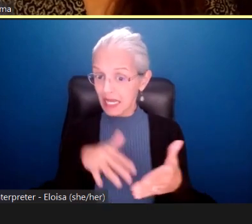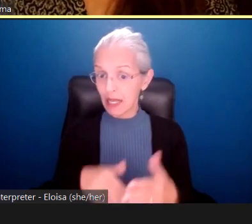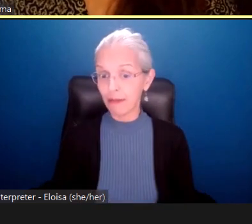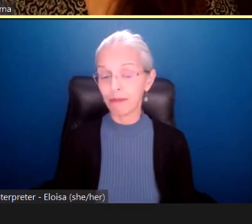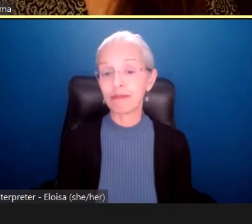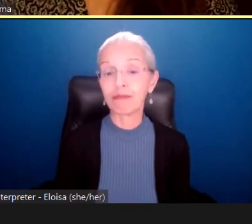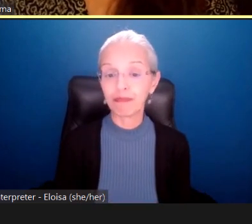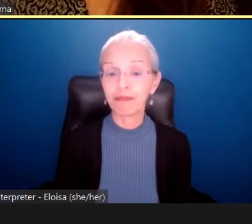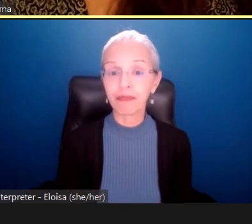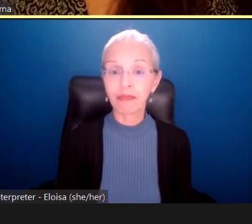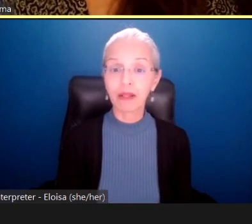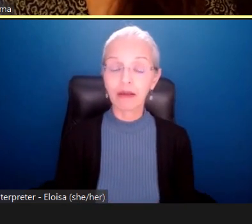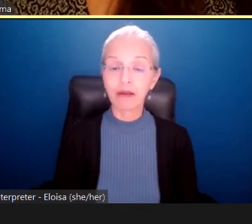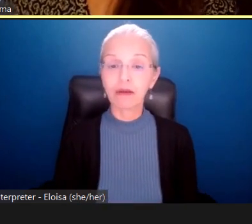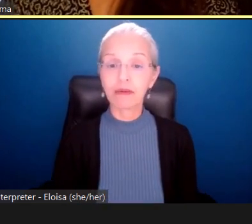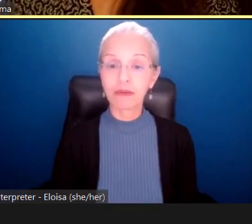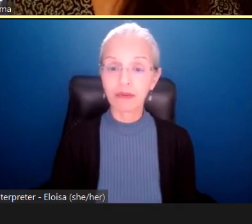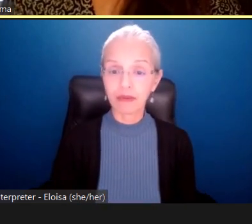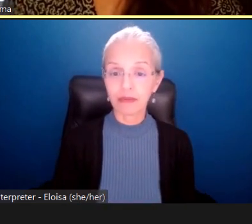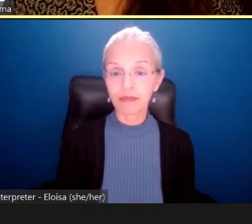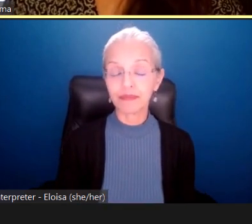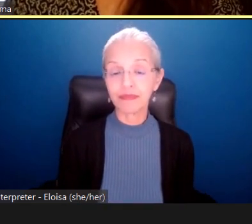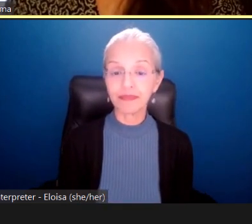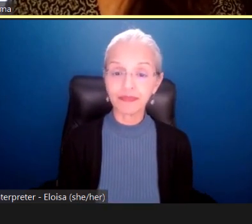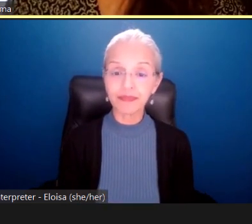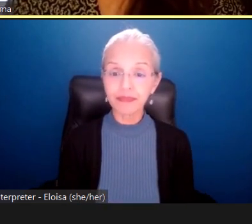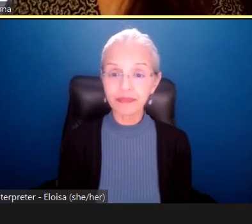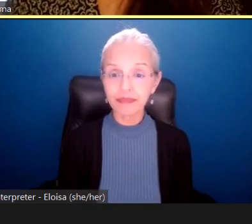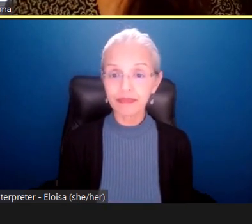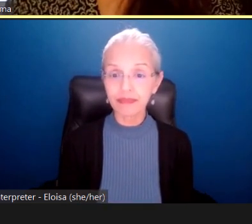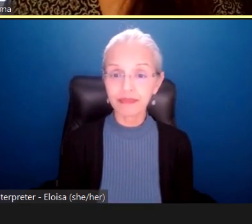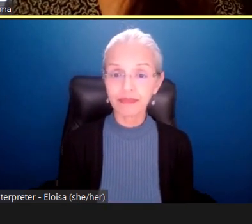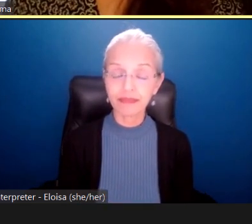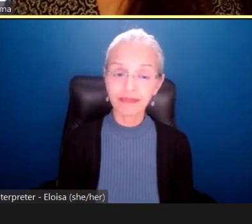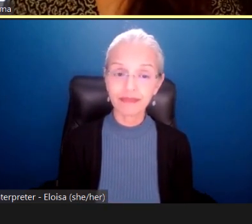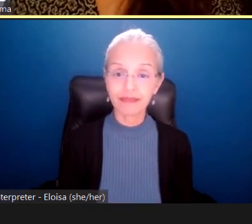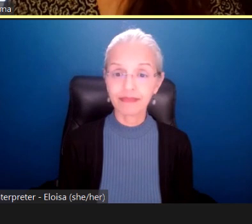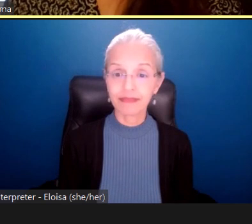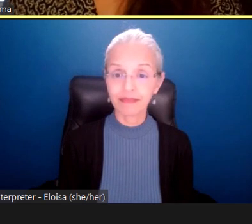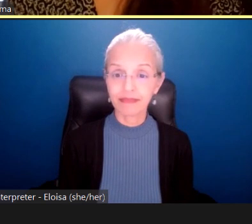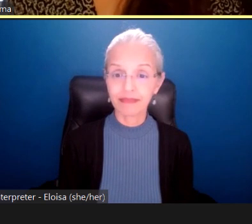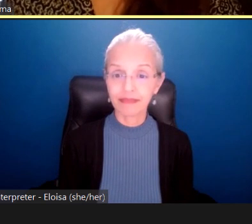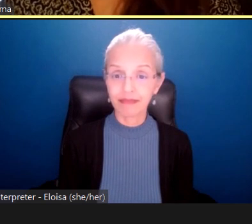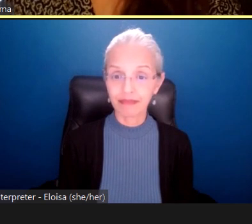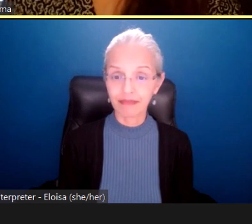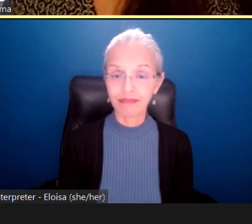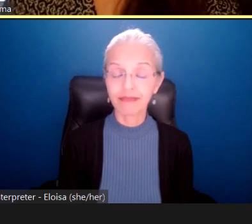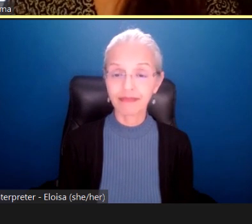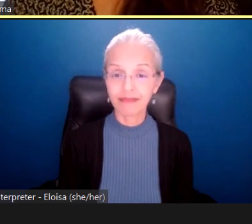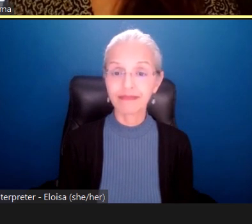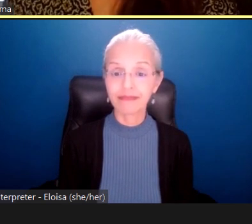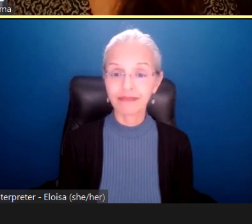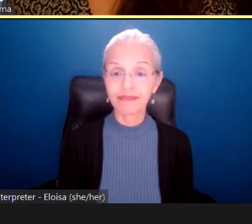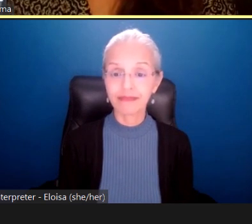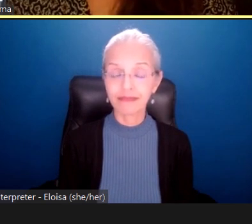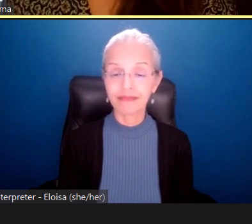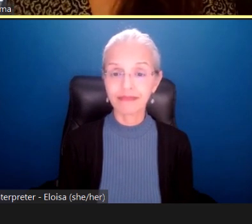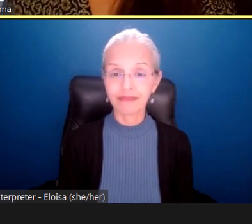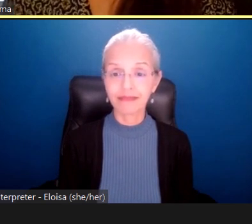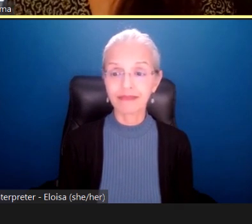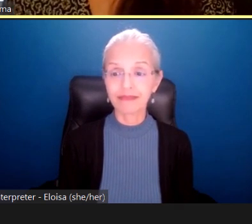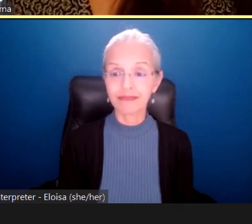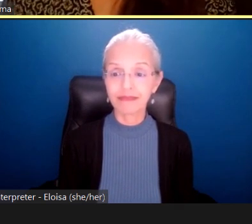Yes, as of right now, the data collection, we do not track the etiology of reduced hearing